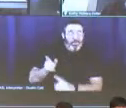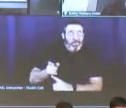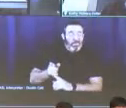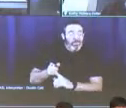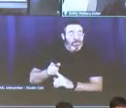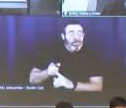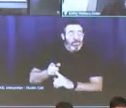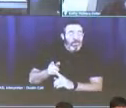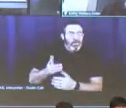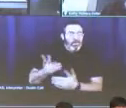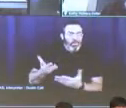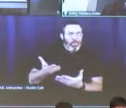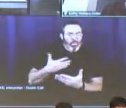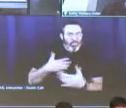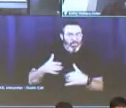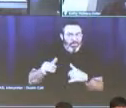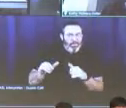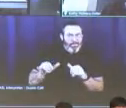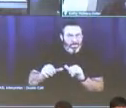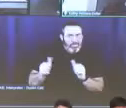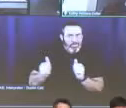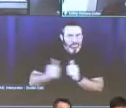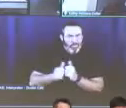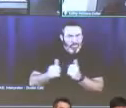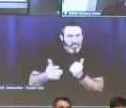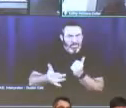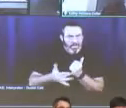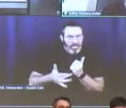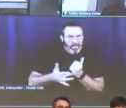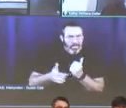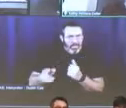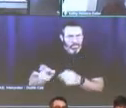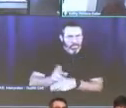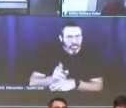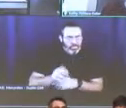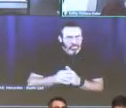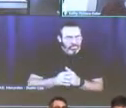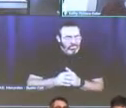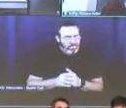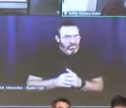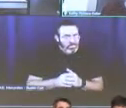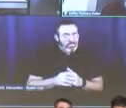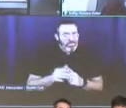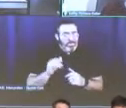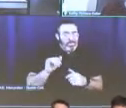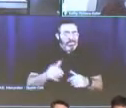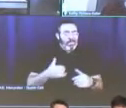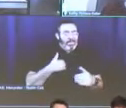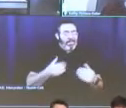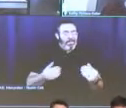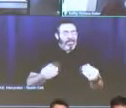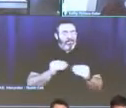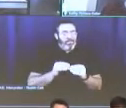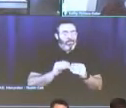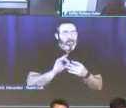do we measure with the technology that they're using? Because that has more to do with their everyday life.